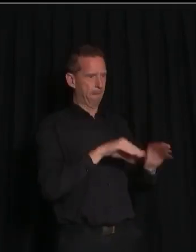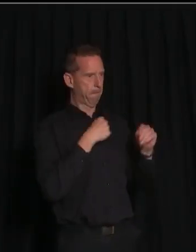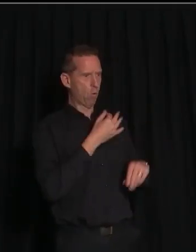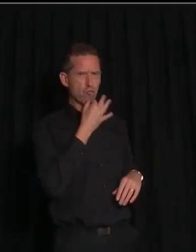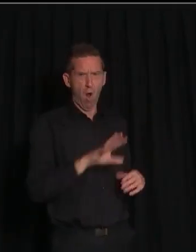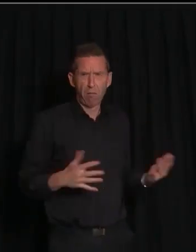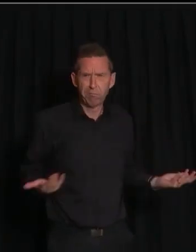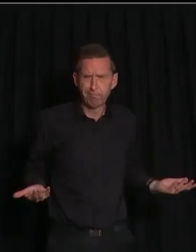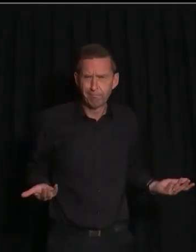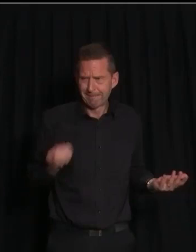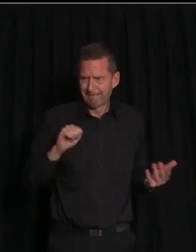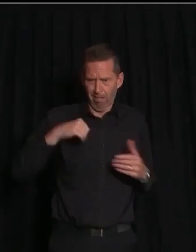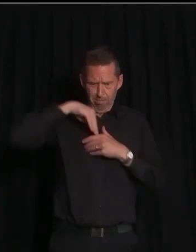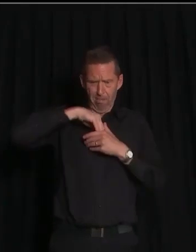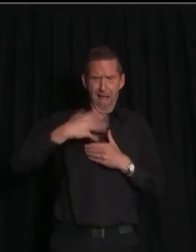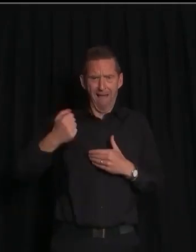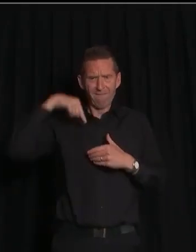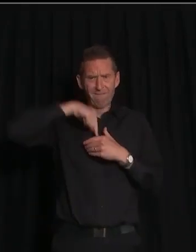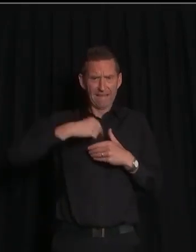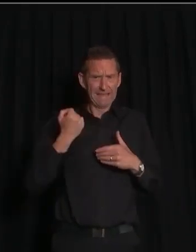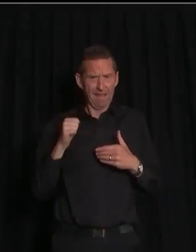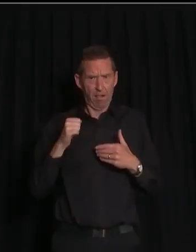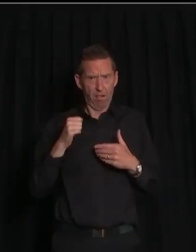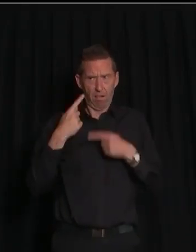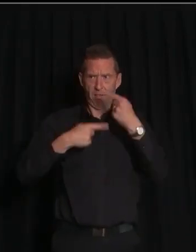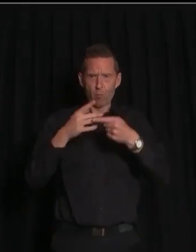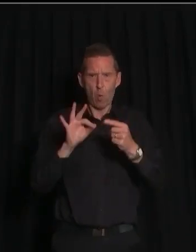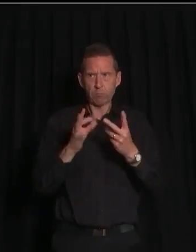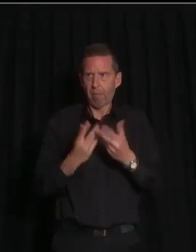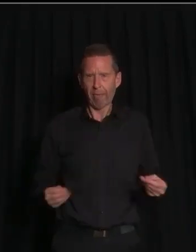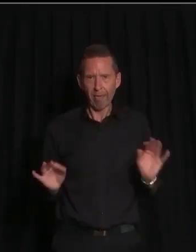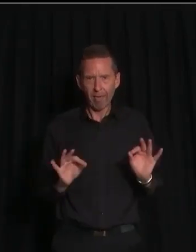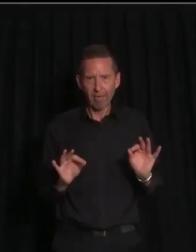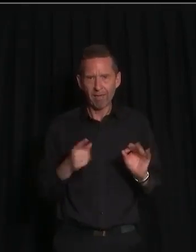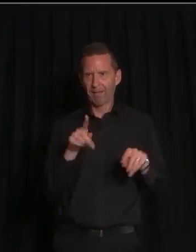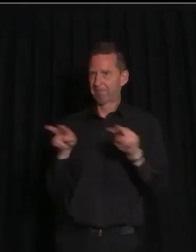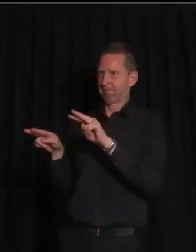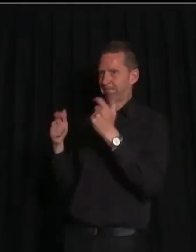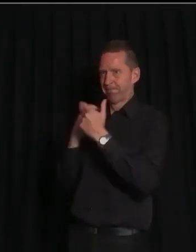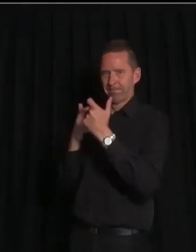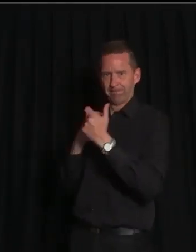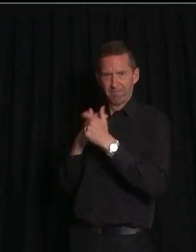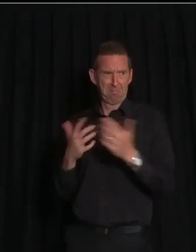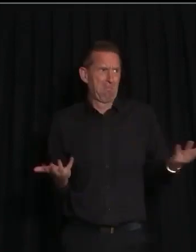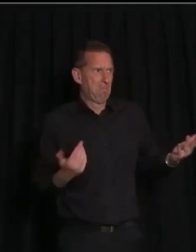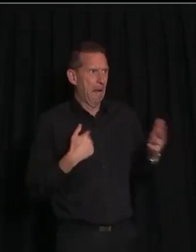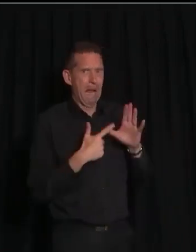too. I mean, I'm still bisexual there. When I am.